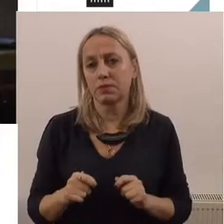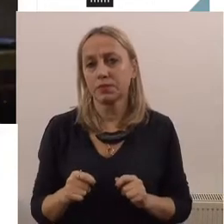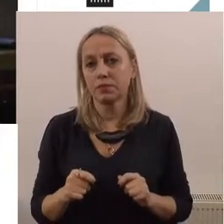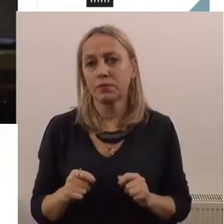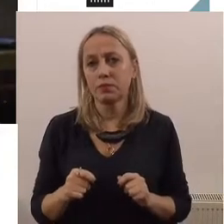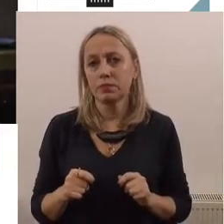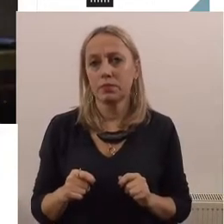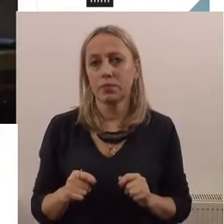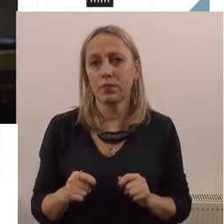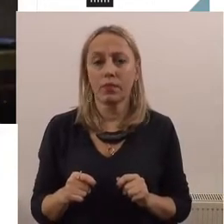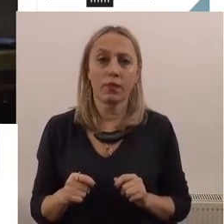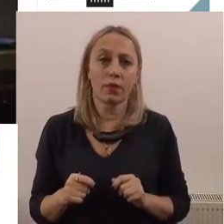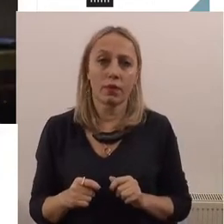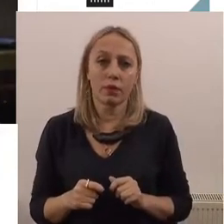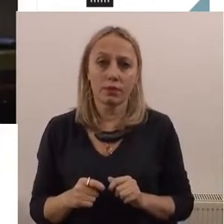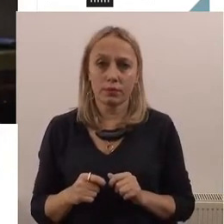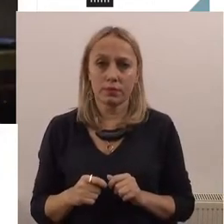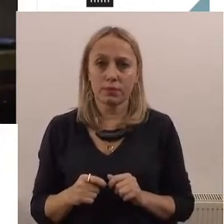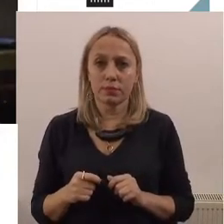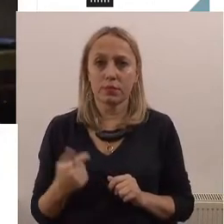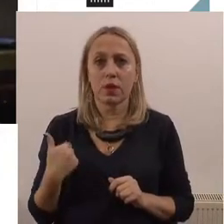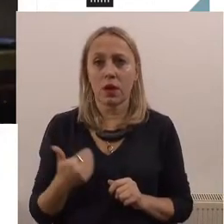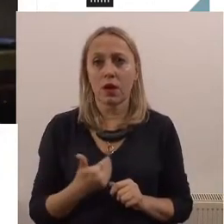conference program.